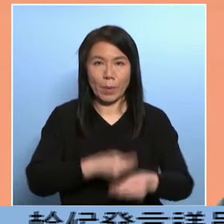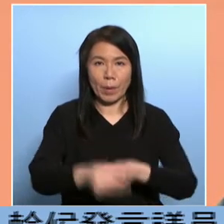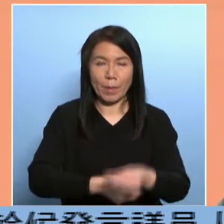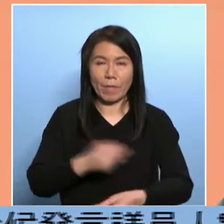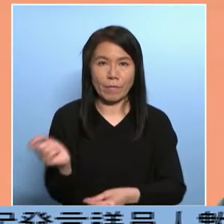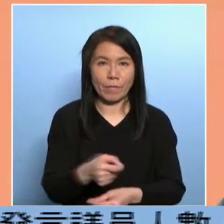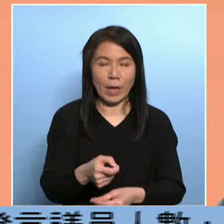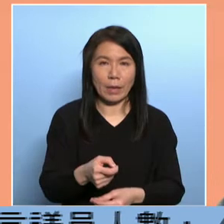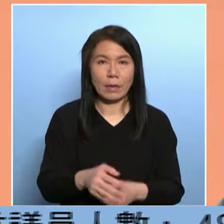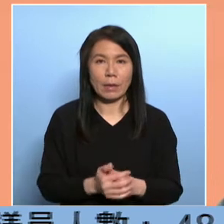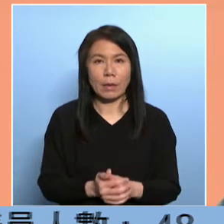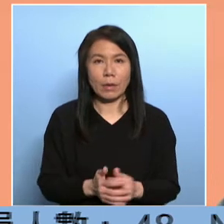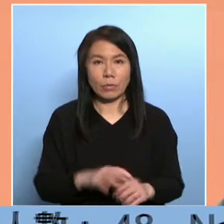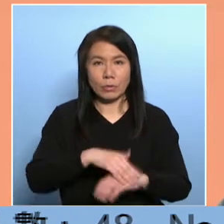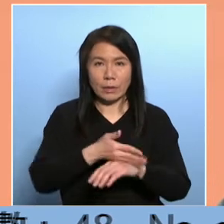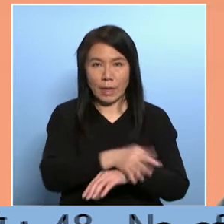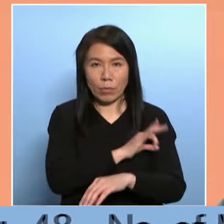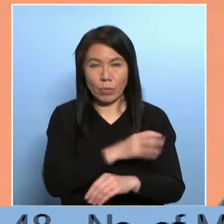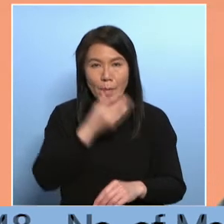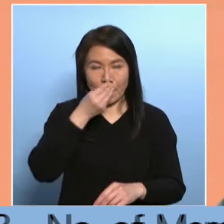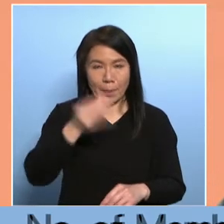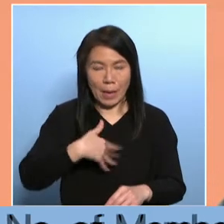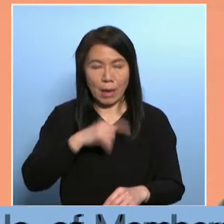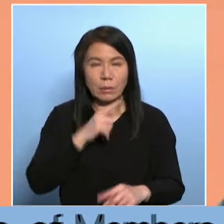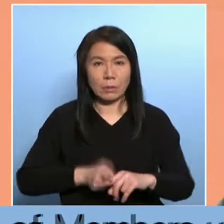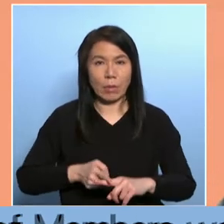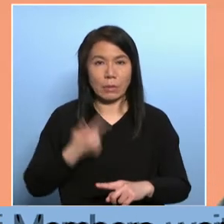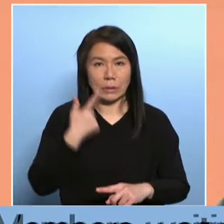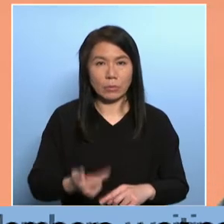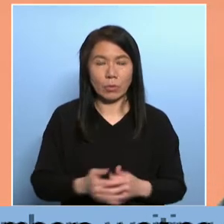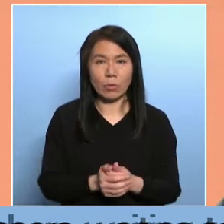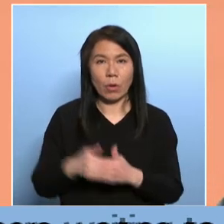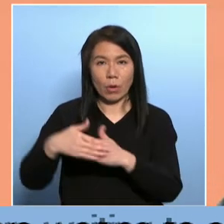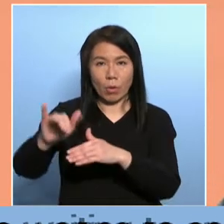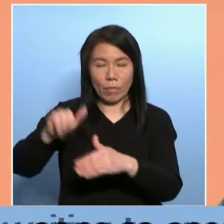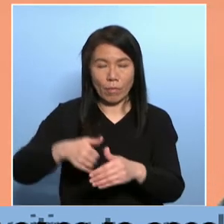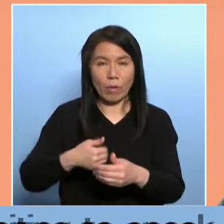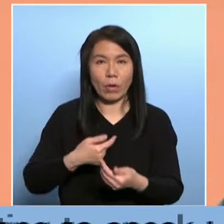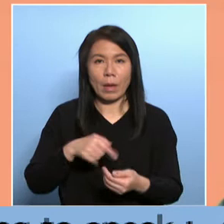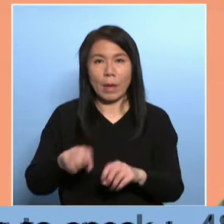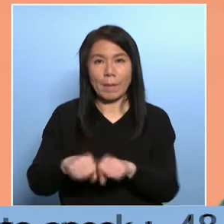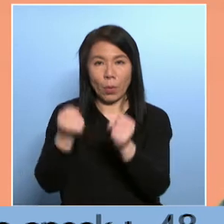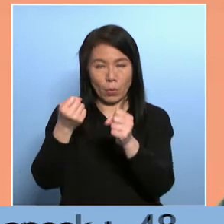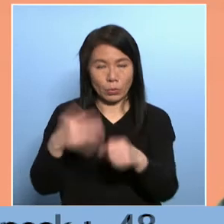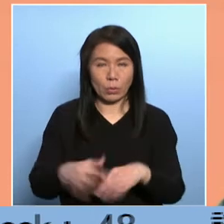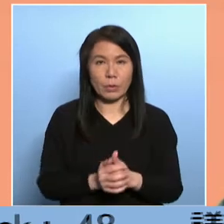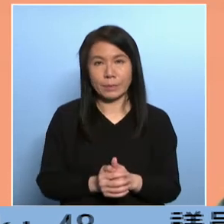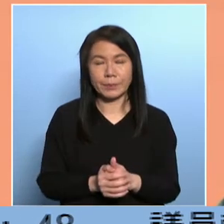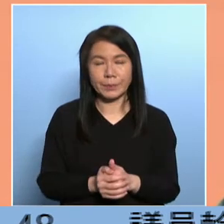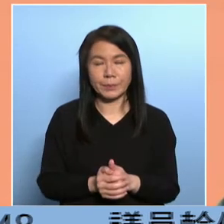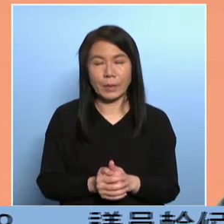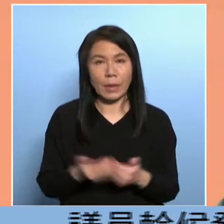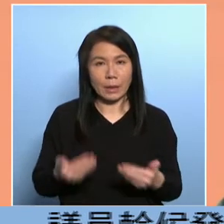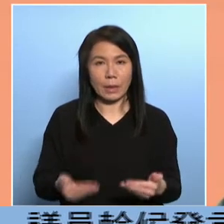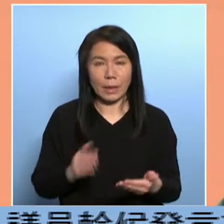about air cargo crew members. Now the whole society has to pay a heavy price. So